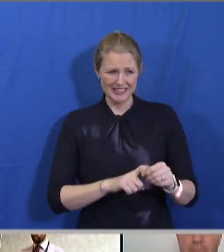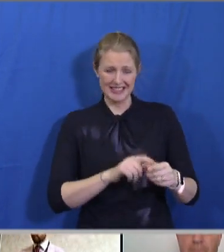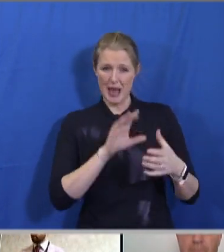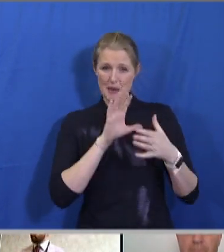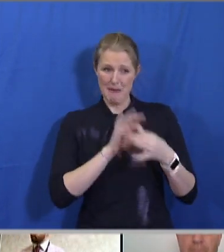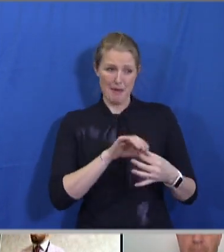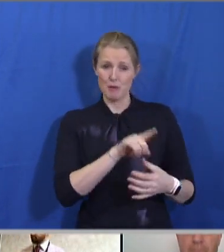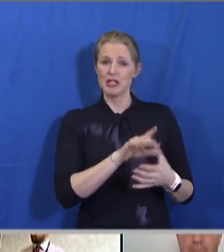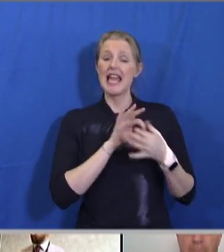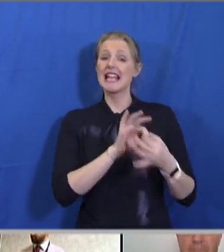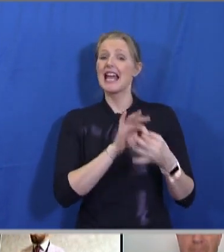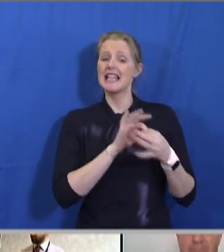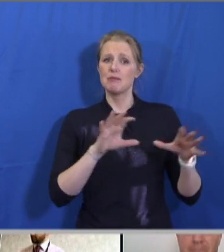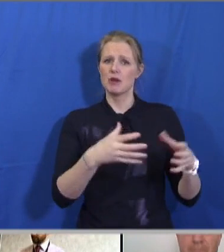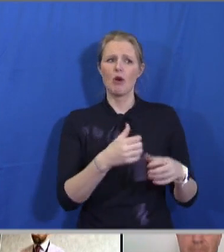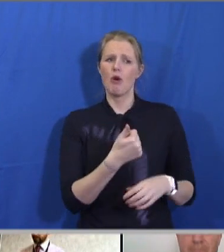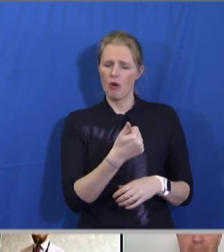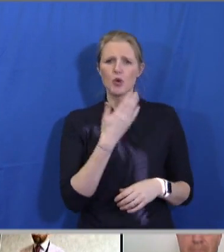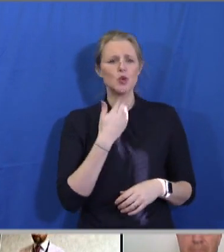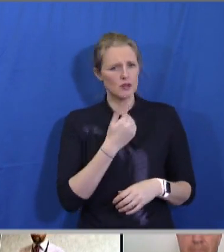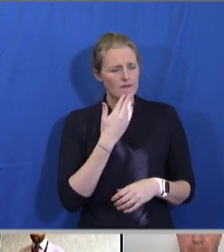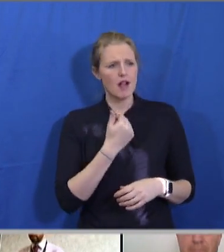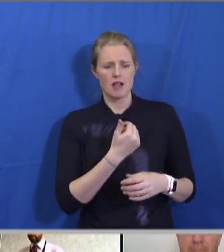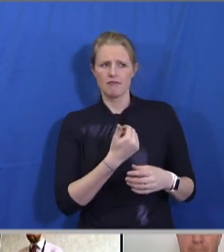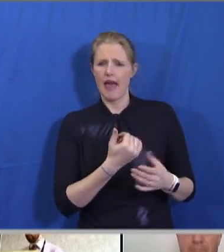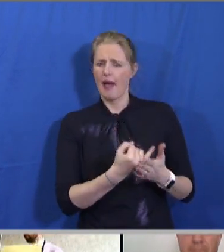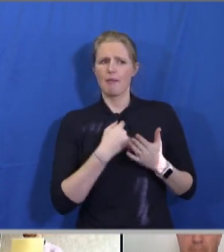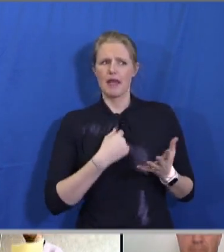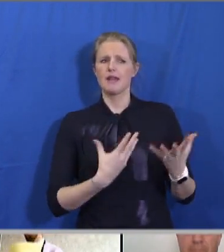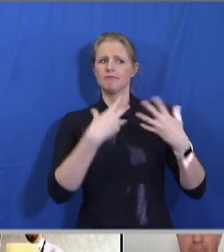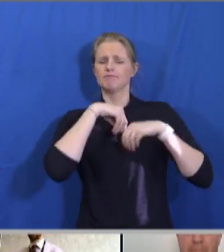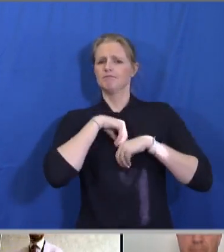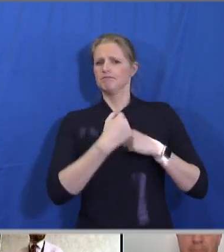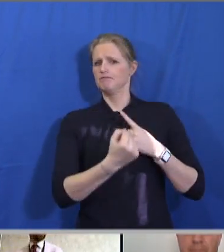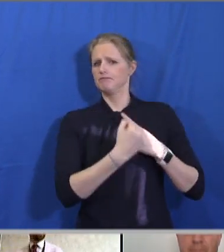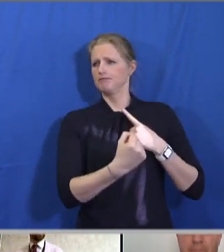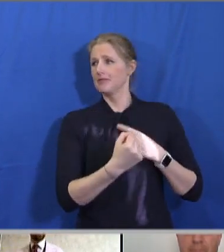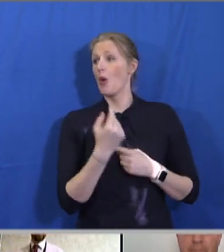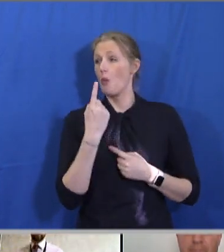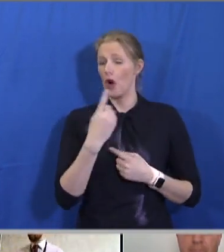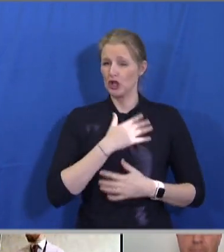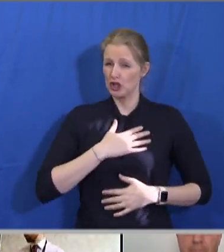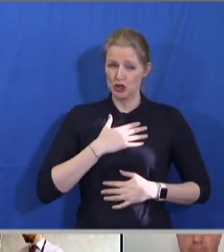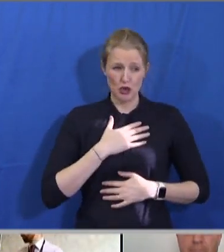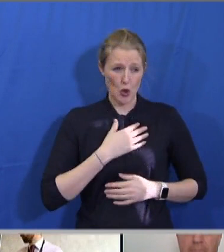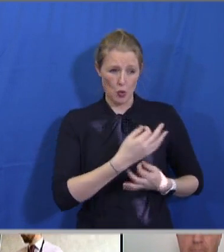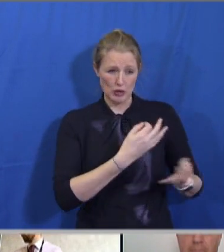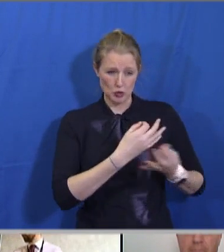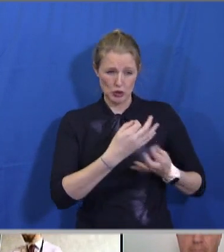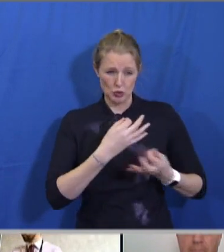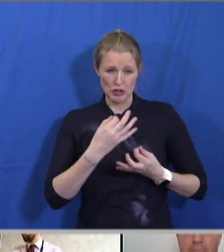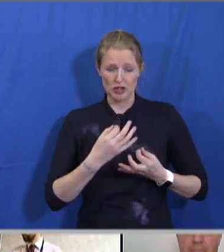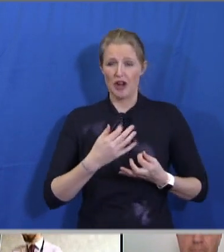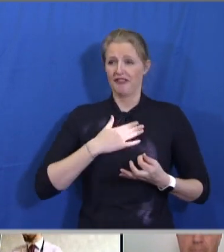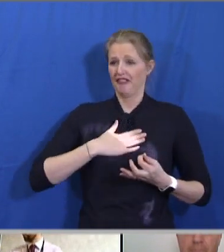Parliament's engagement very, very useful and very instructive. The only thing that concerns me now, Chair, is with that round of question, I have a raft of officials on